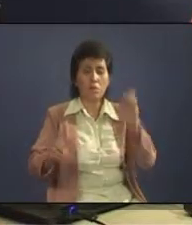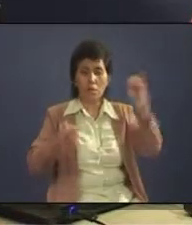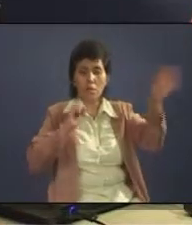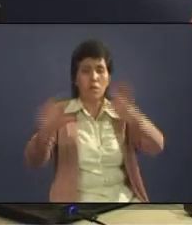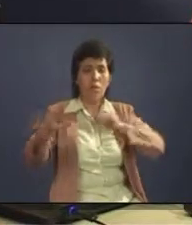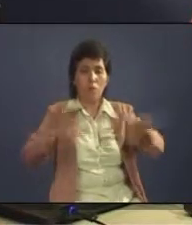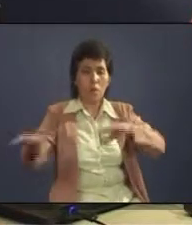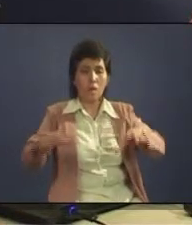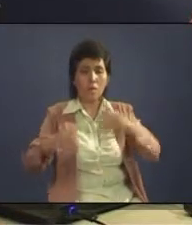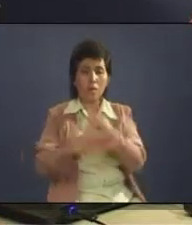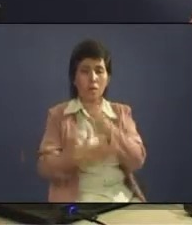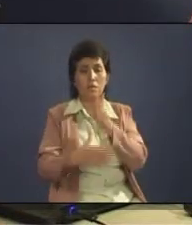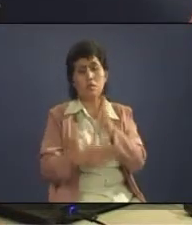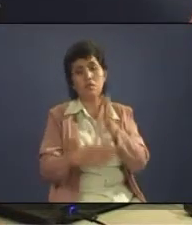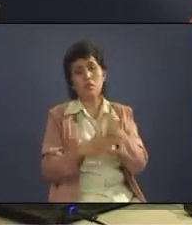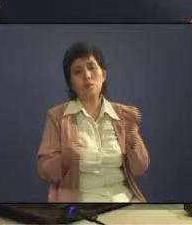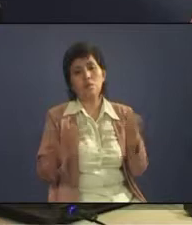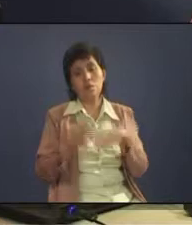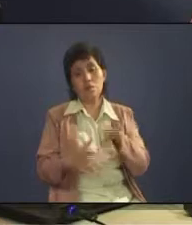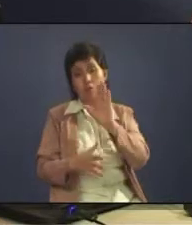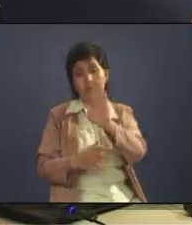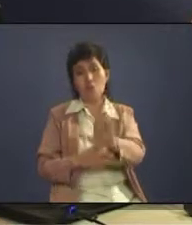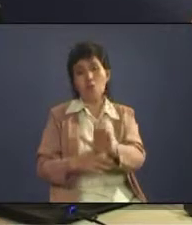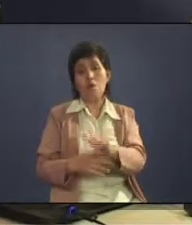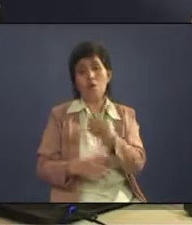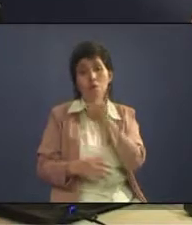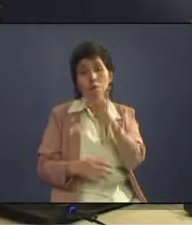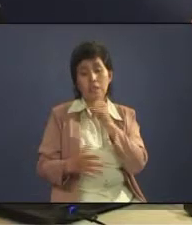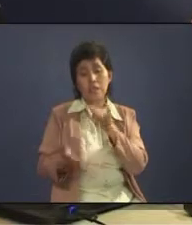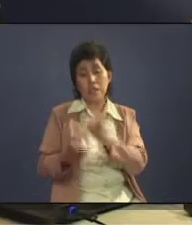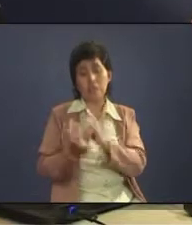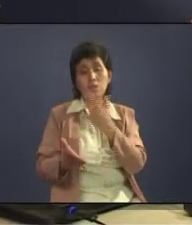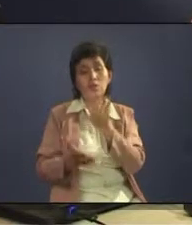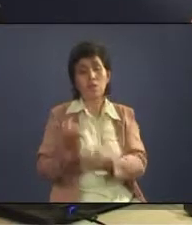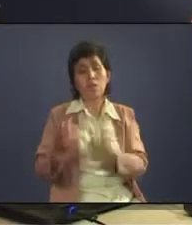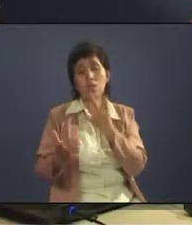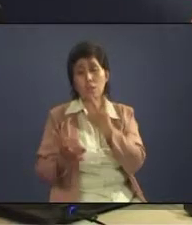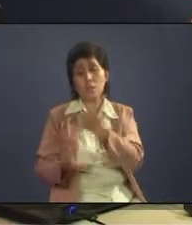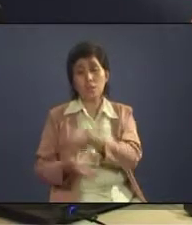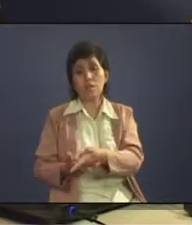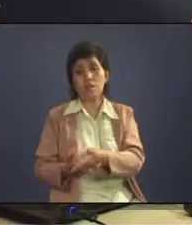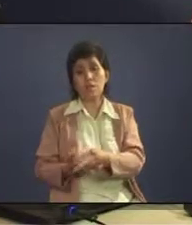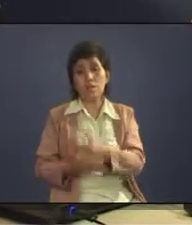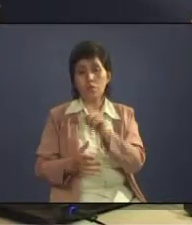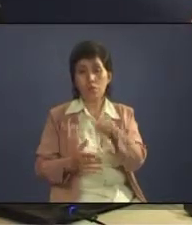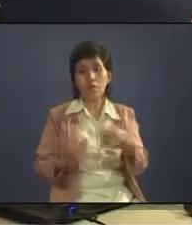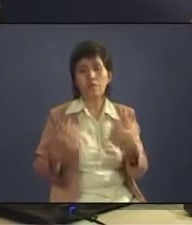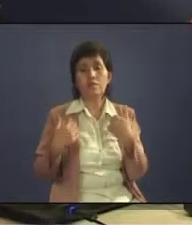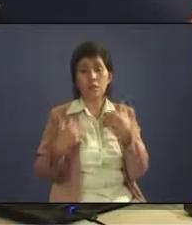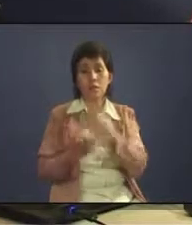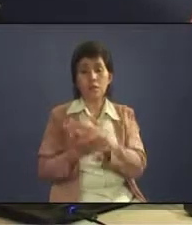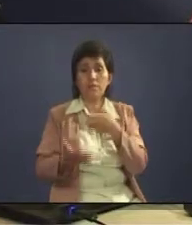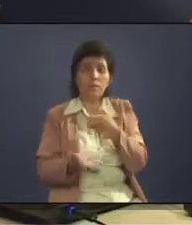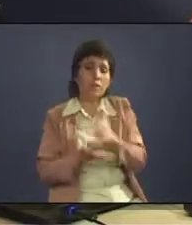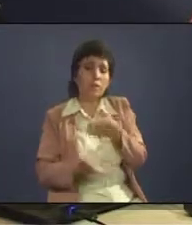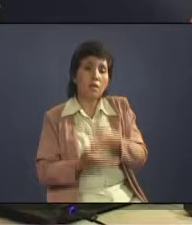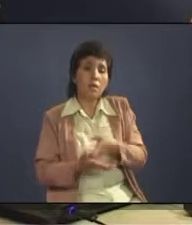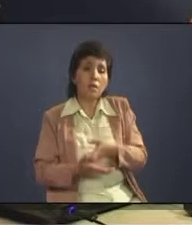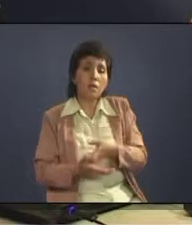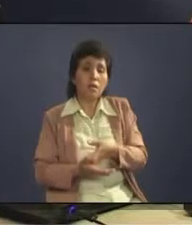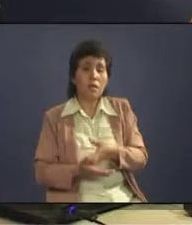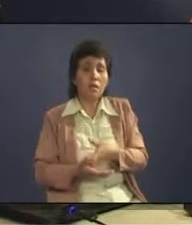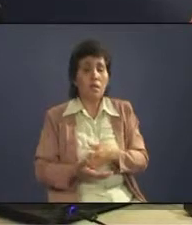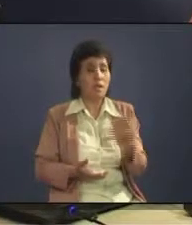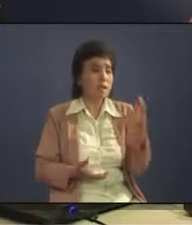time. And it's not my fault, it's your fault. That's what they say, okay? They use it, or you have some terrorists, they are